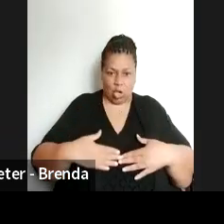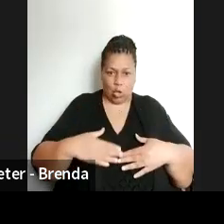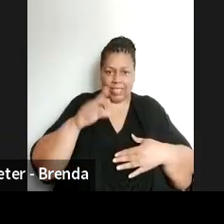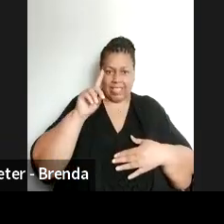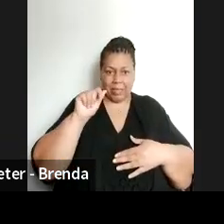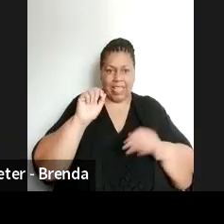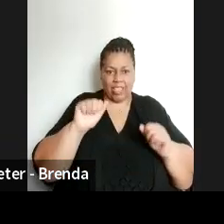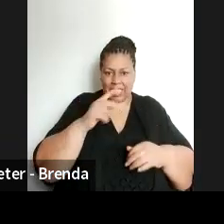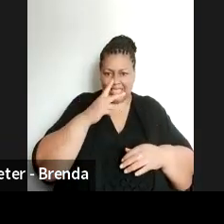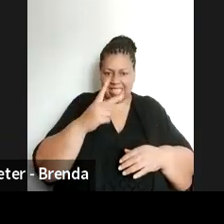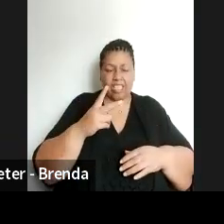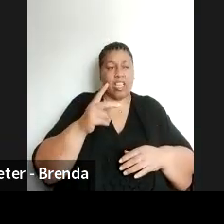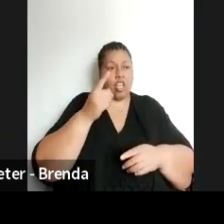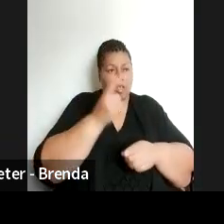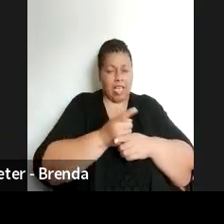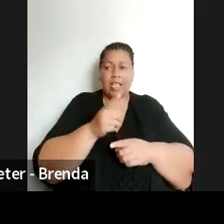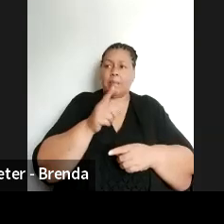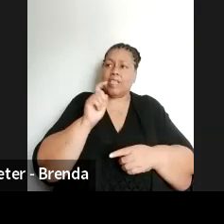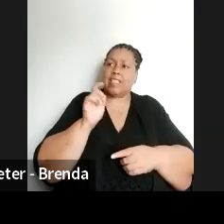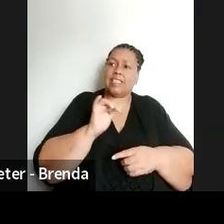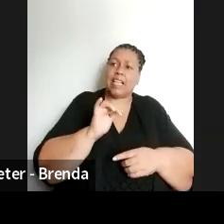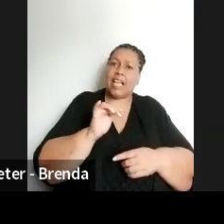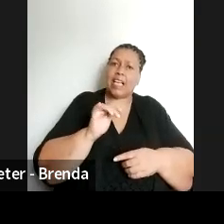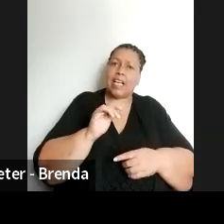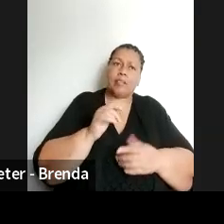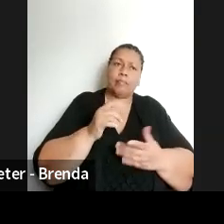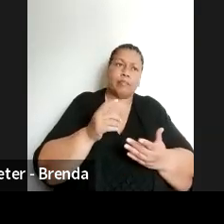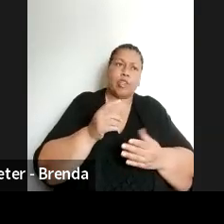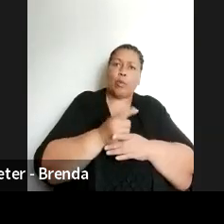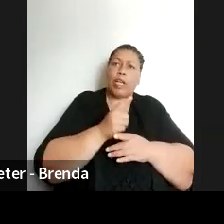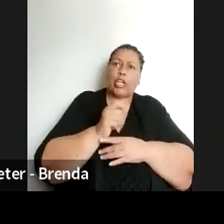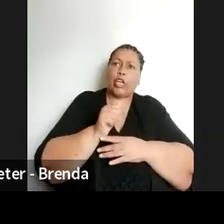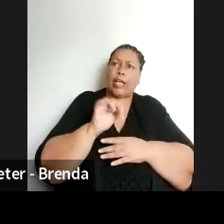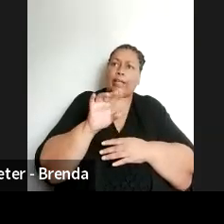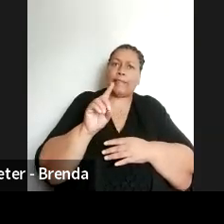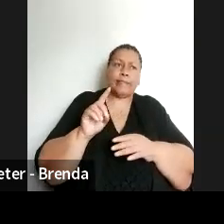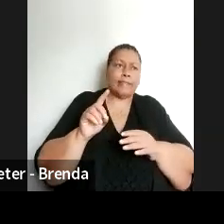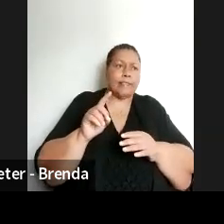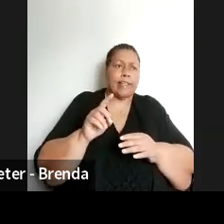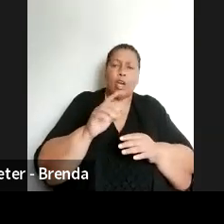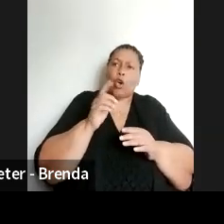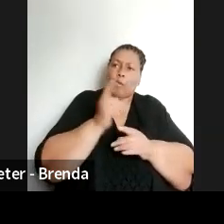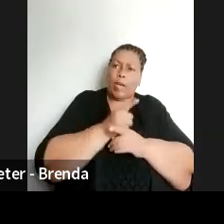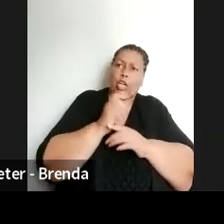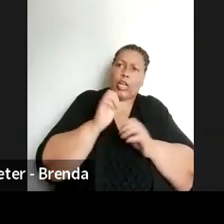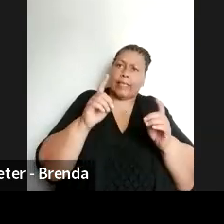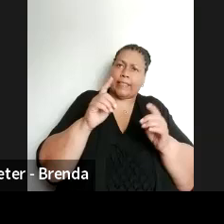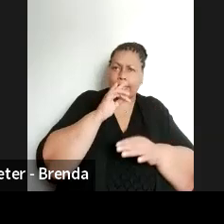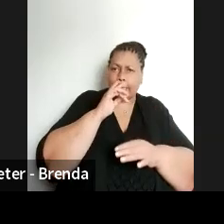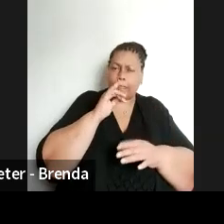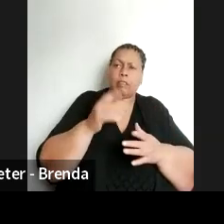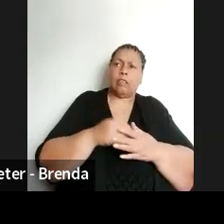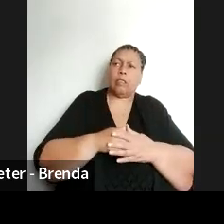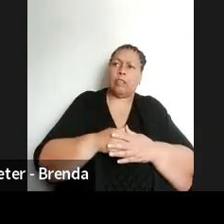because like let's say, oh, it's a regular ed kid, and let's say, oh, somebody